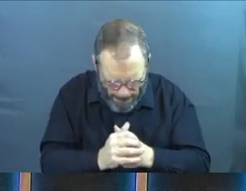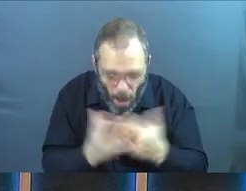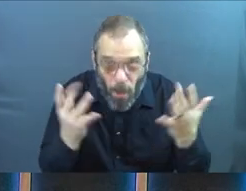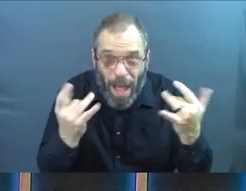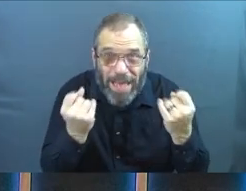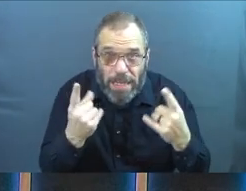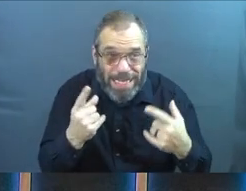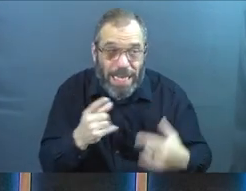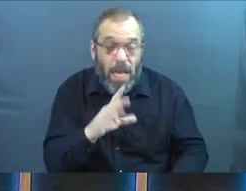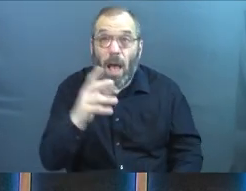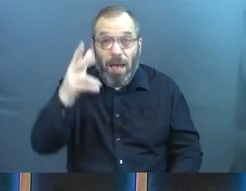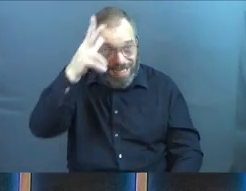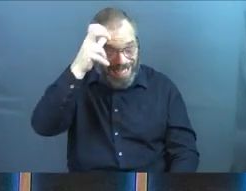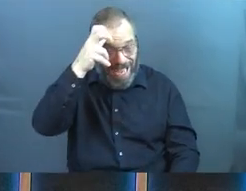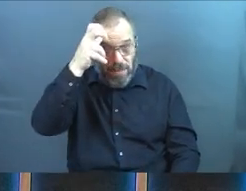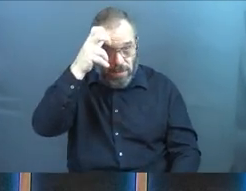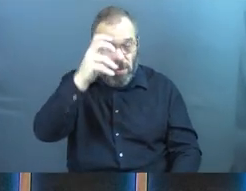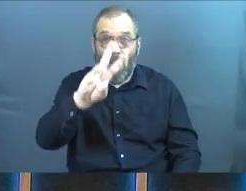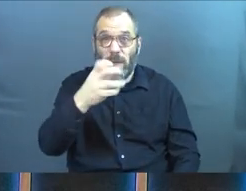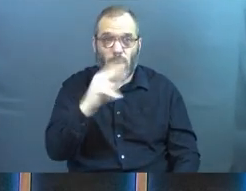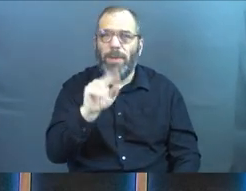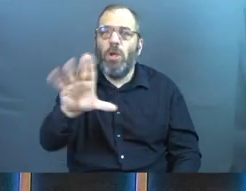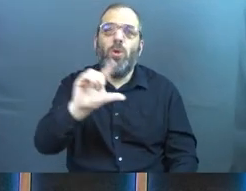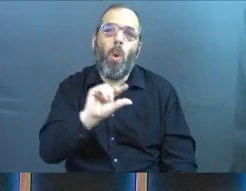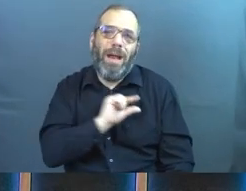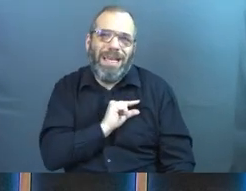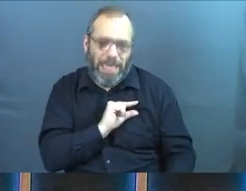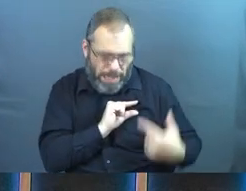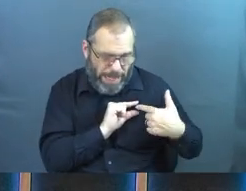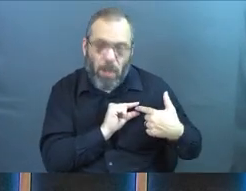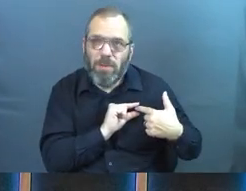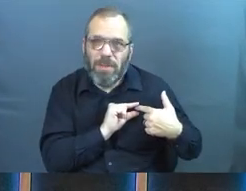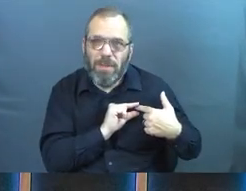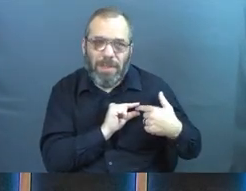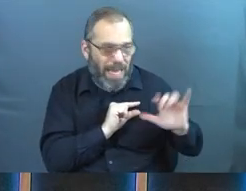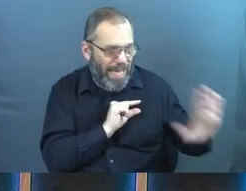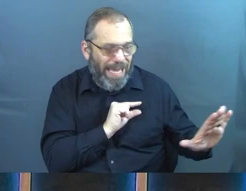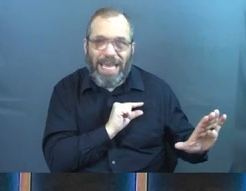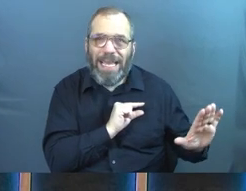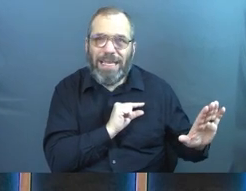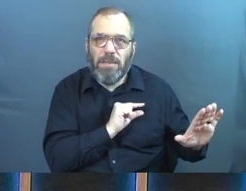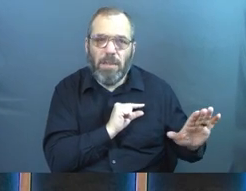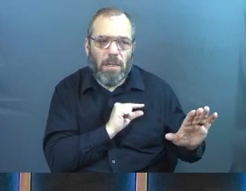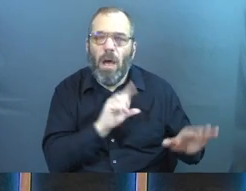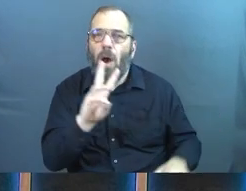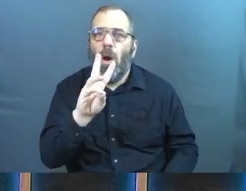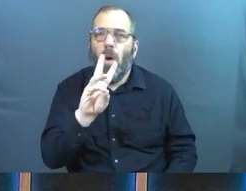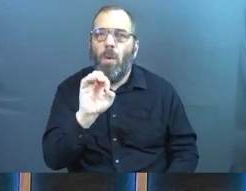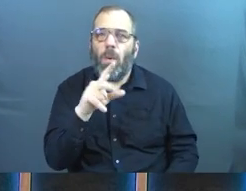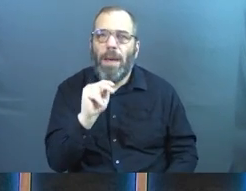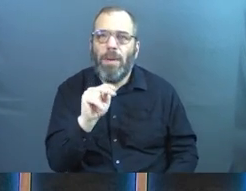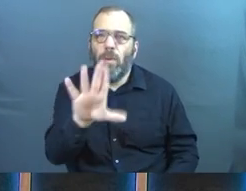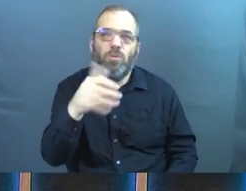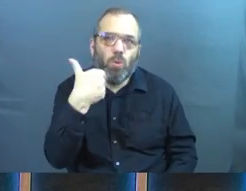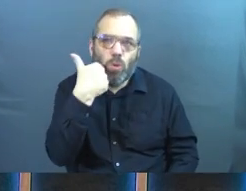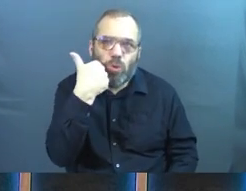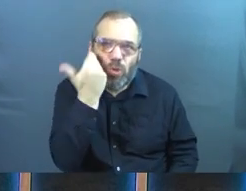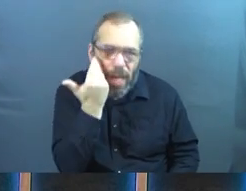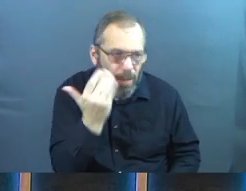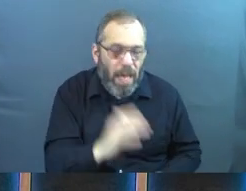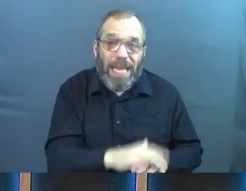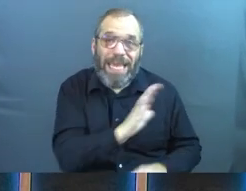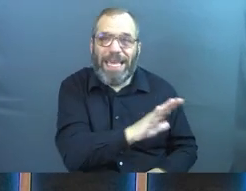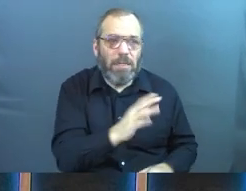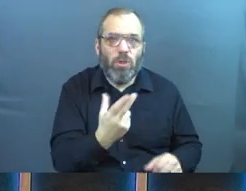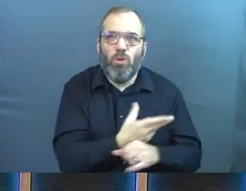Because his weapon was your guilt. His weapon was your shame. His weapon was that